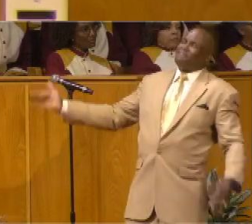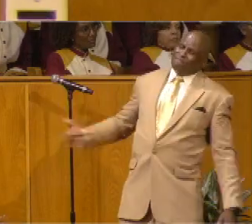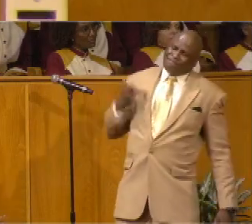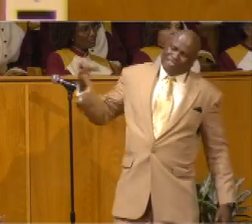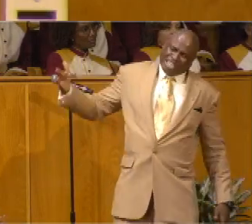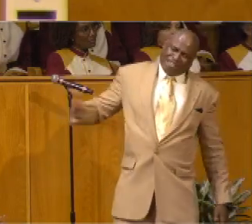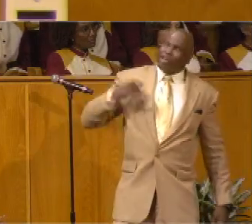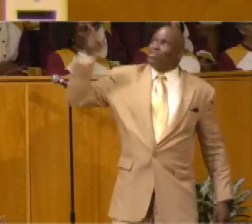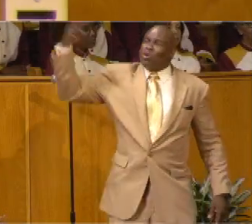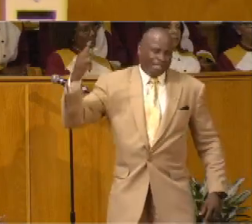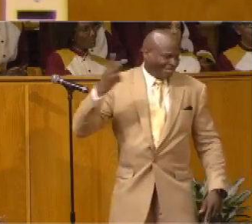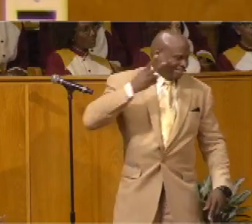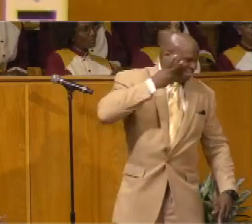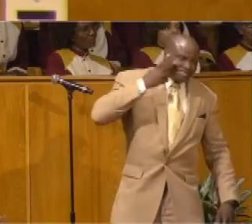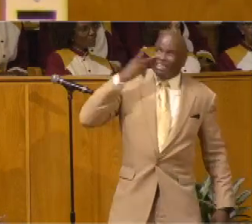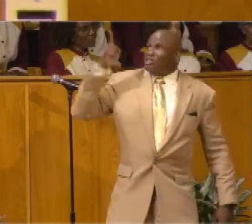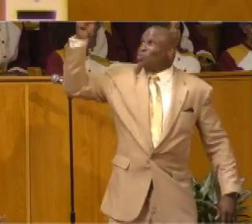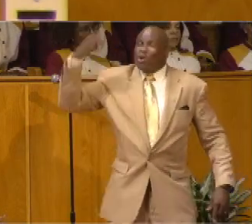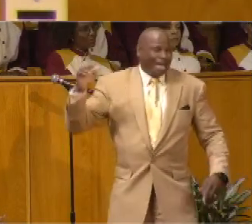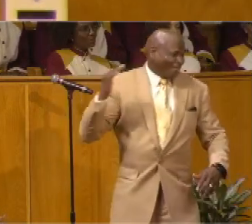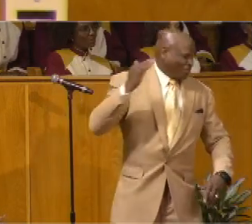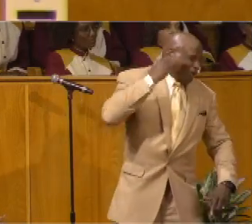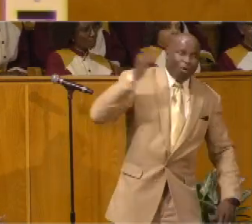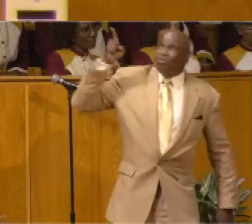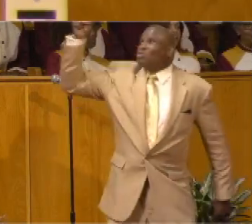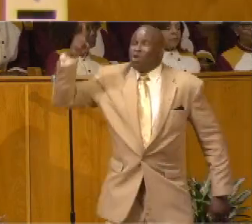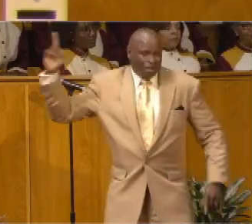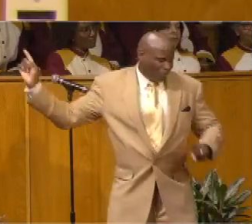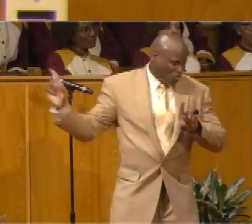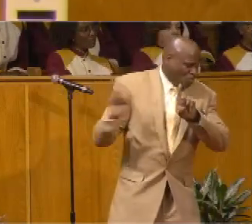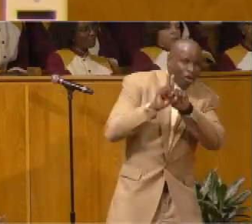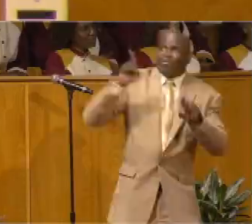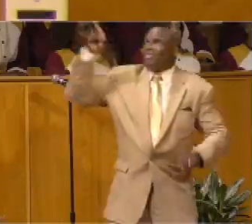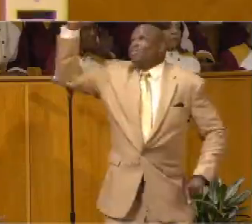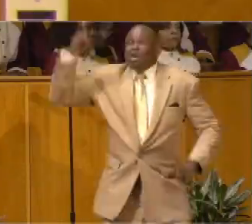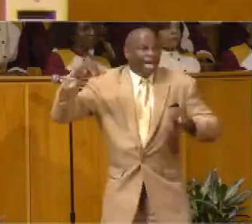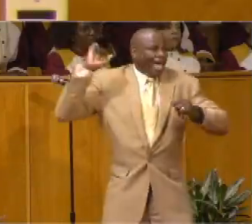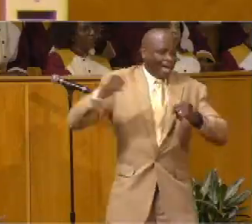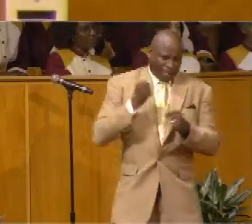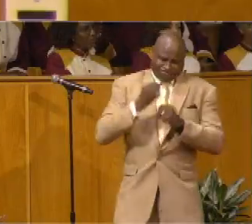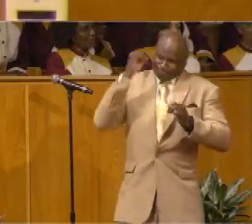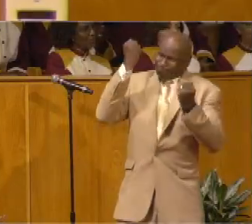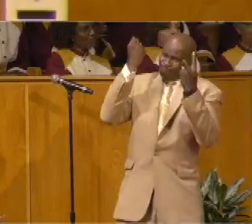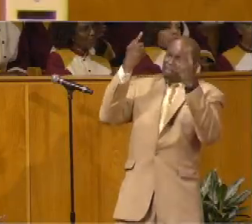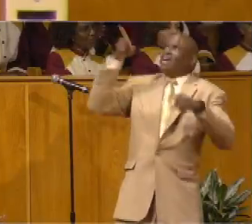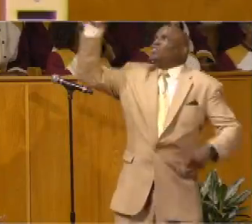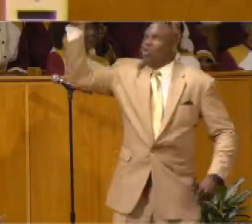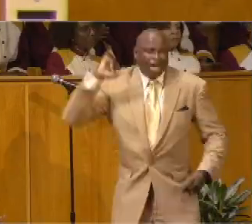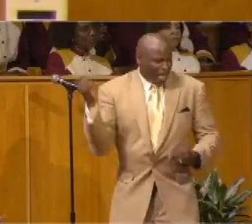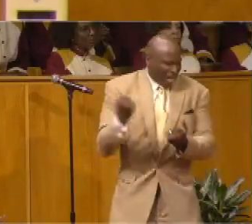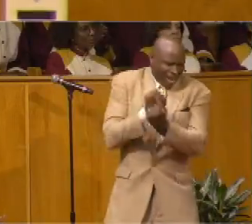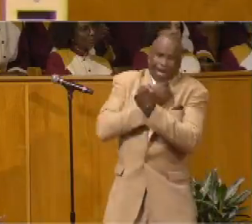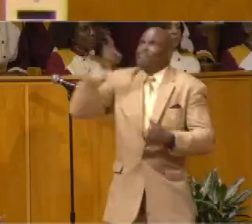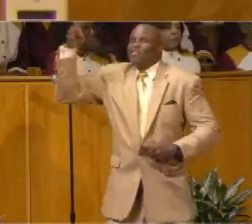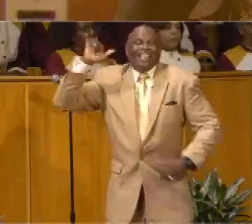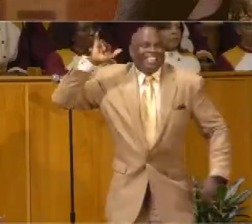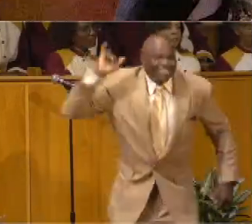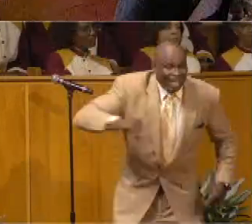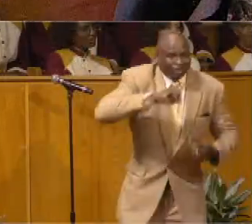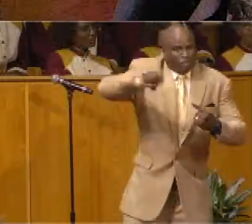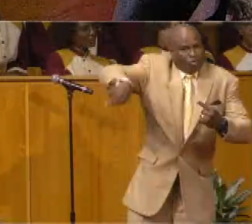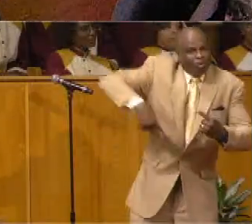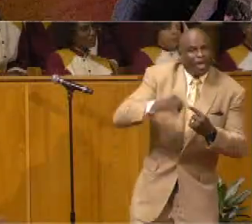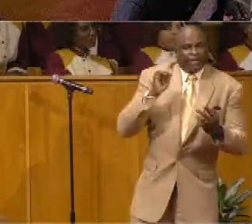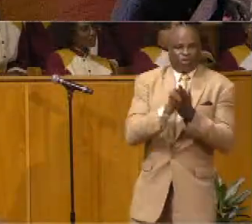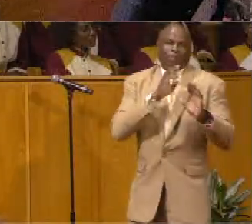and see you and know you and walk with you and discern you and love you. That's when you get